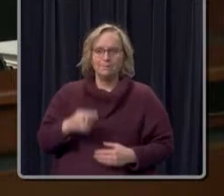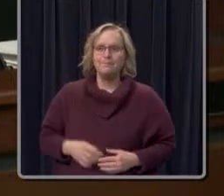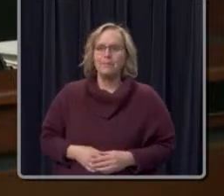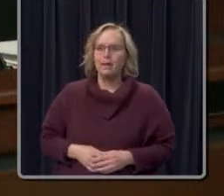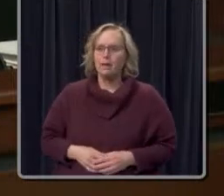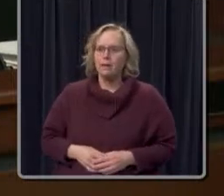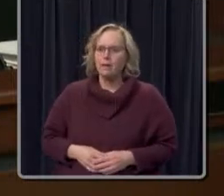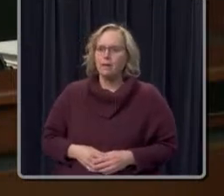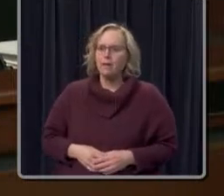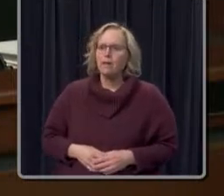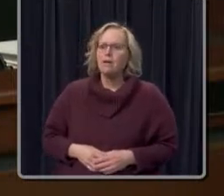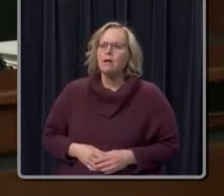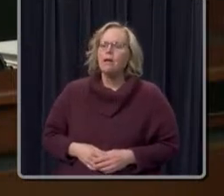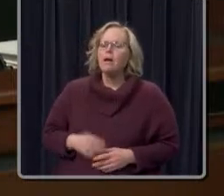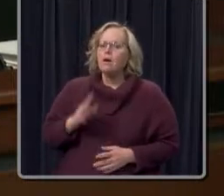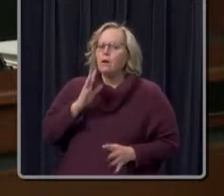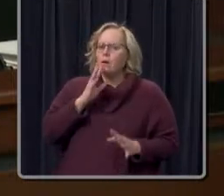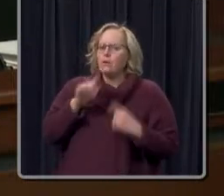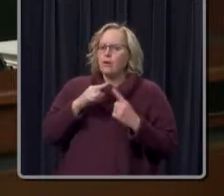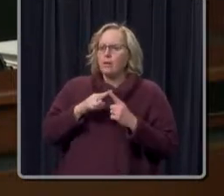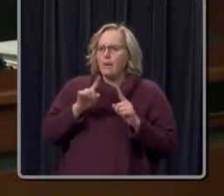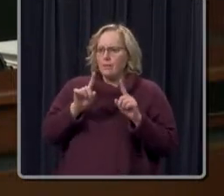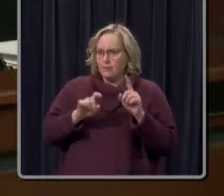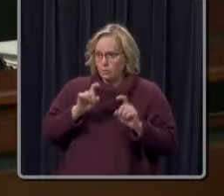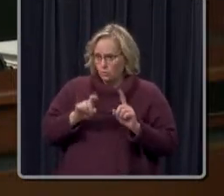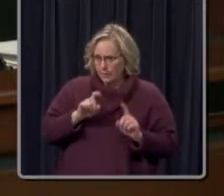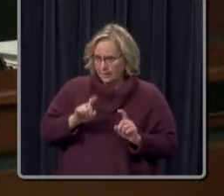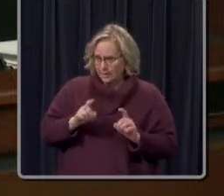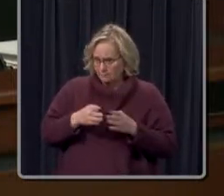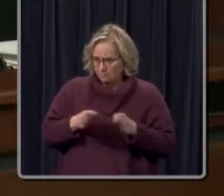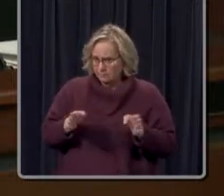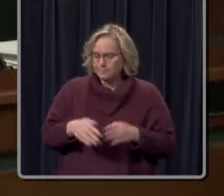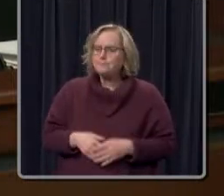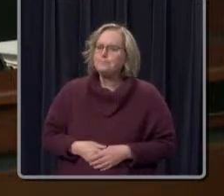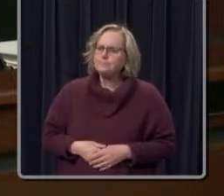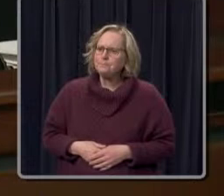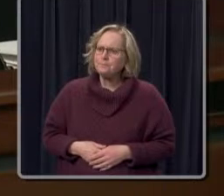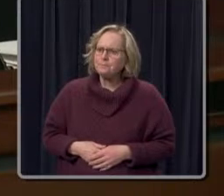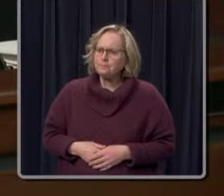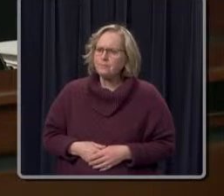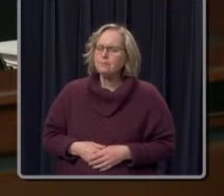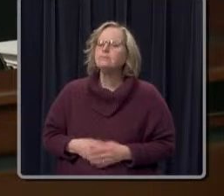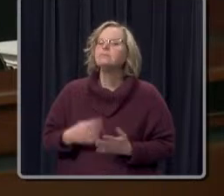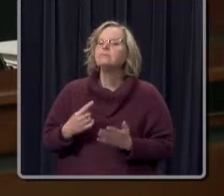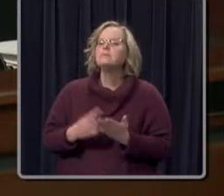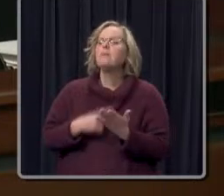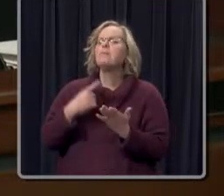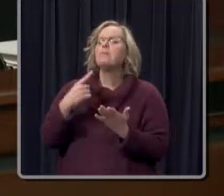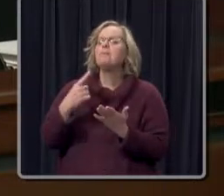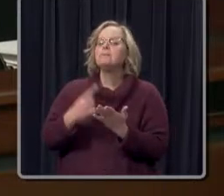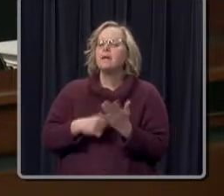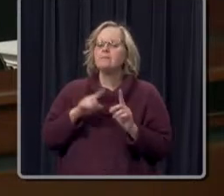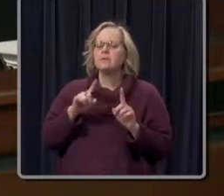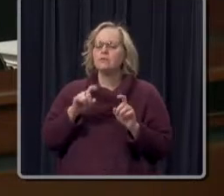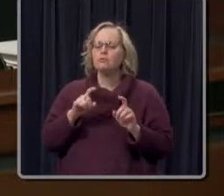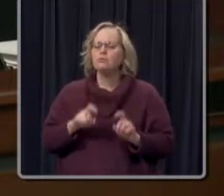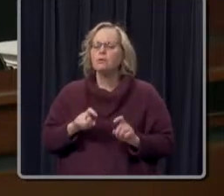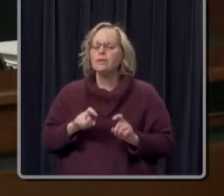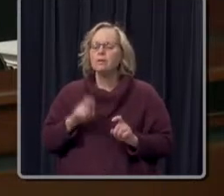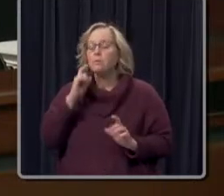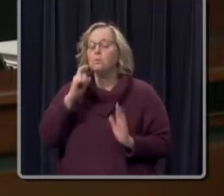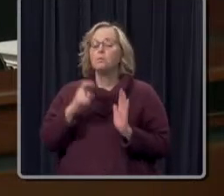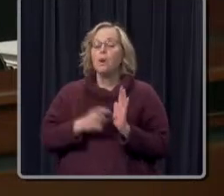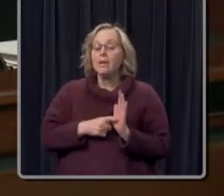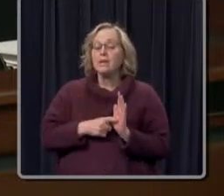Kind of questions around the screening, right? And so sometimes the screening may recognize the kids are